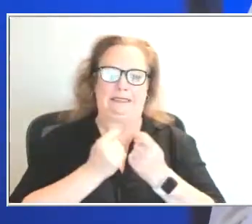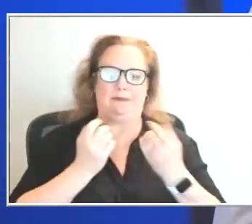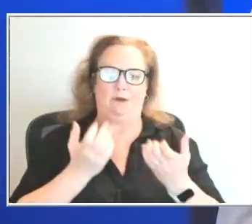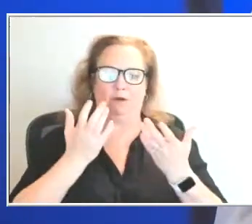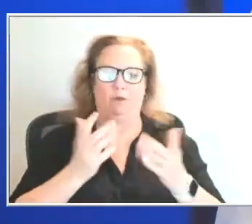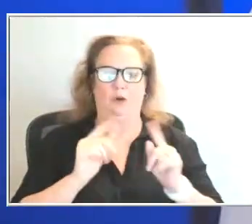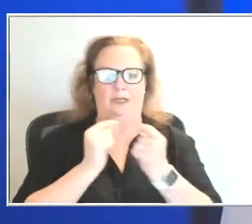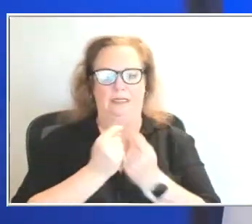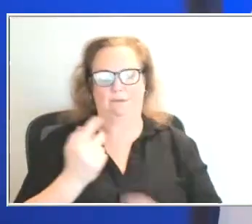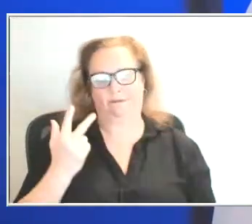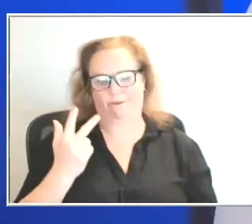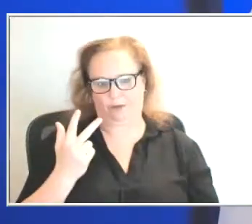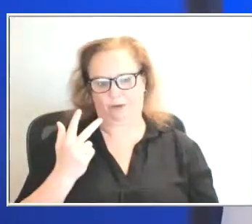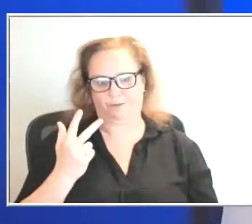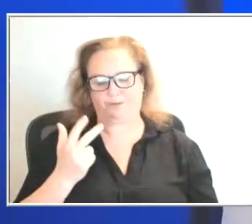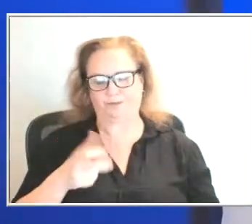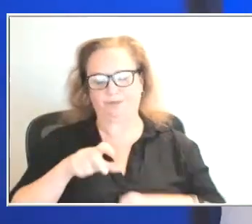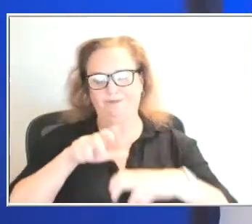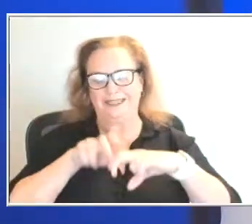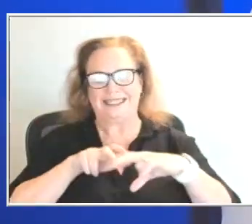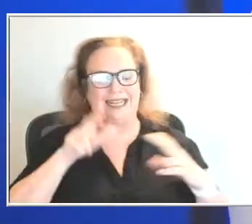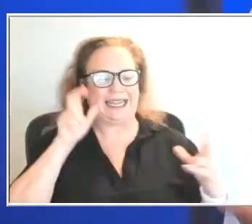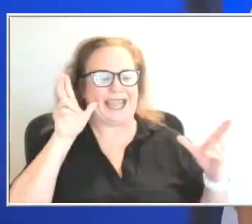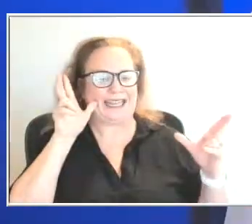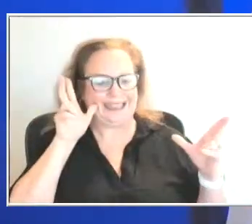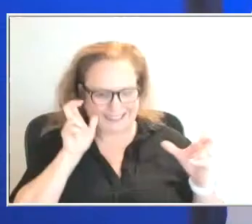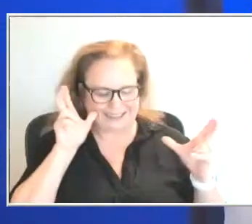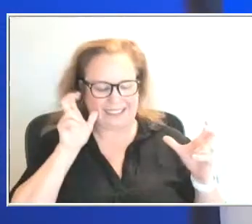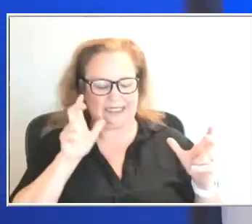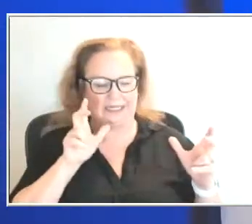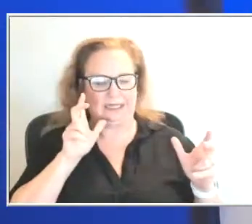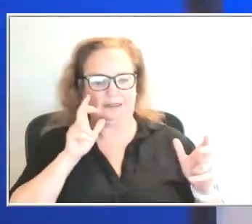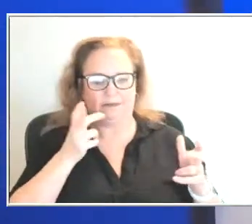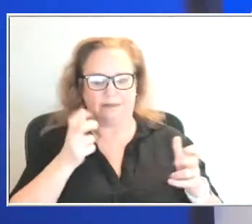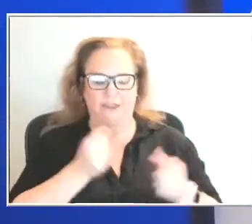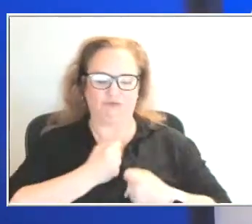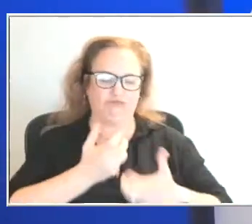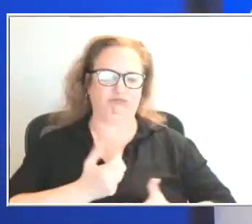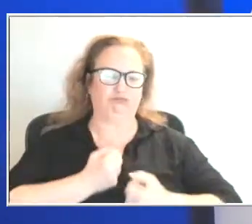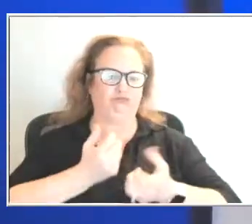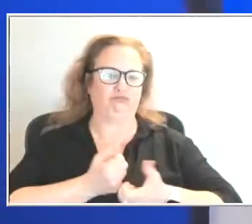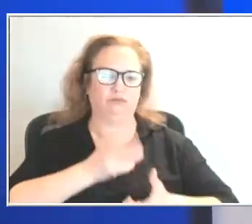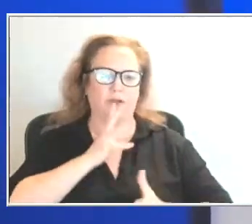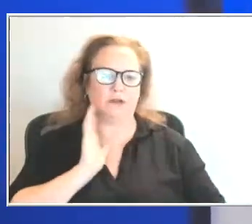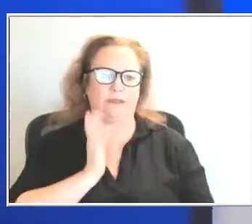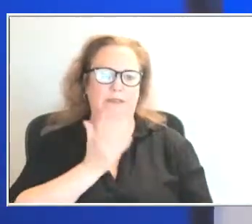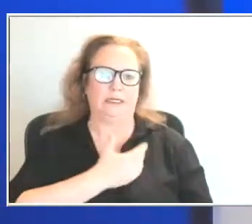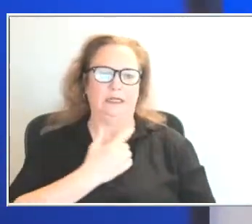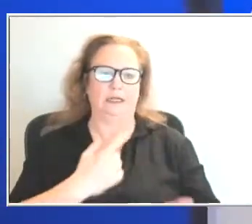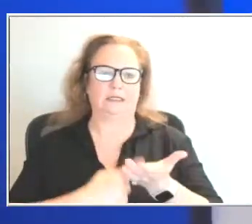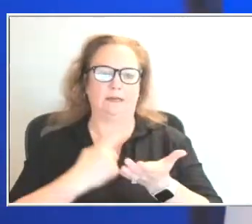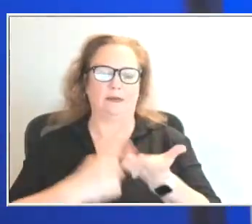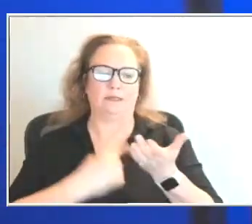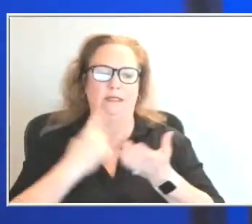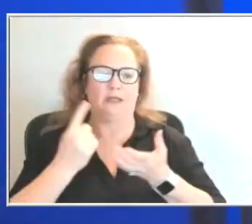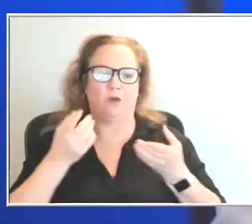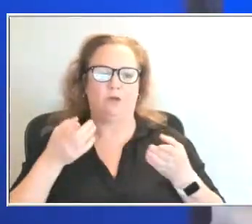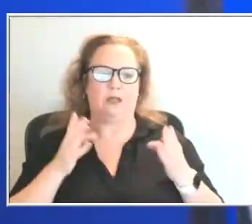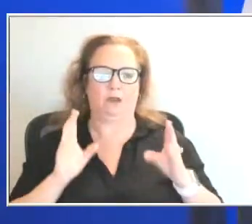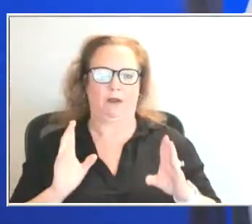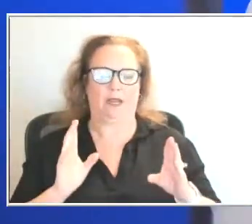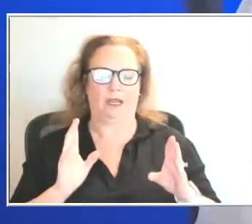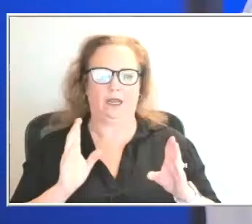is sitting down and listening to our patients. Just let them talk to us, because sometimes that's the only way we get